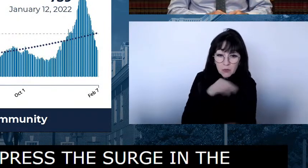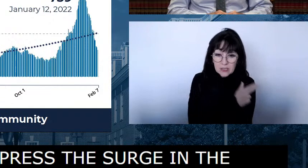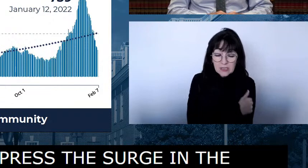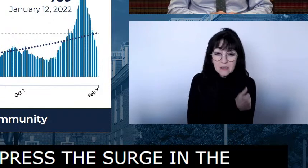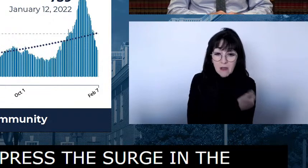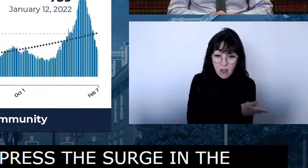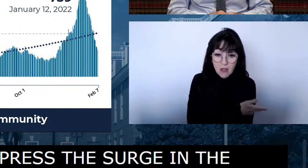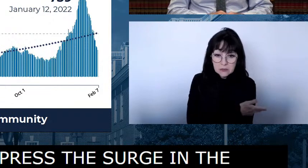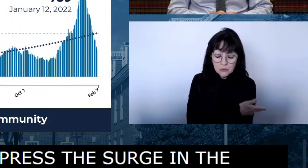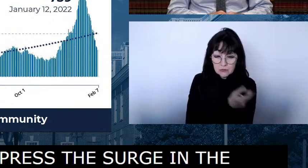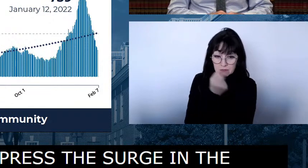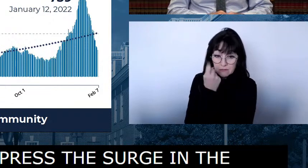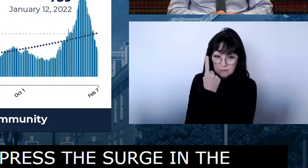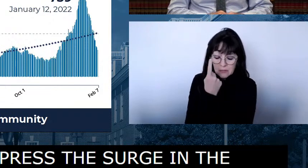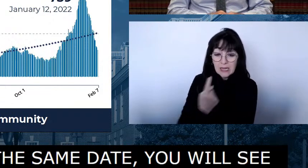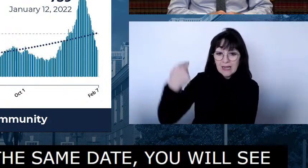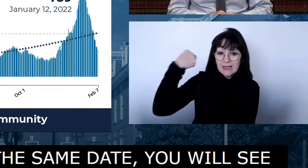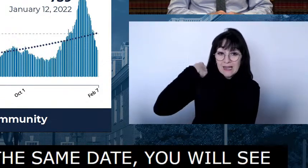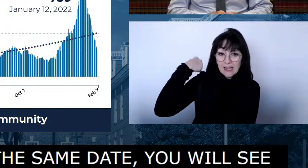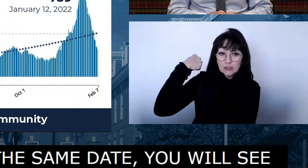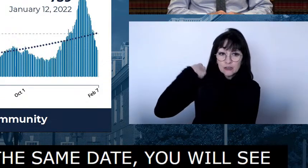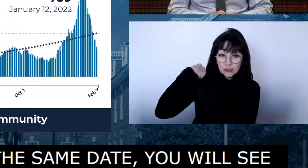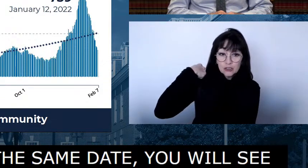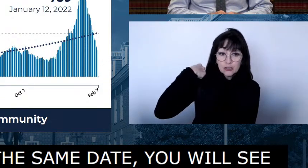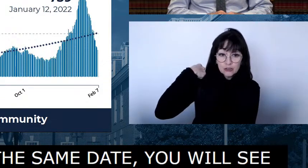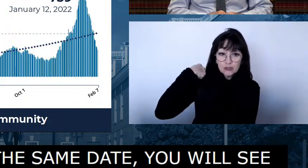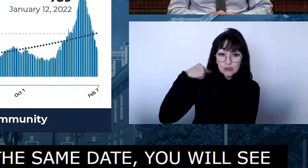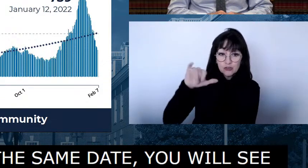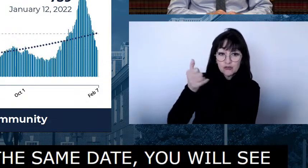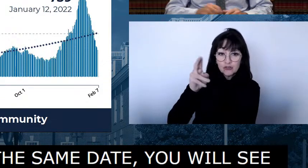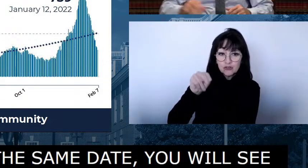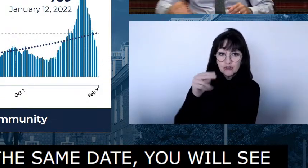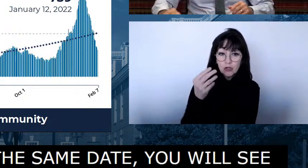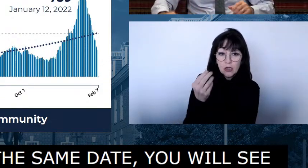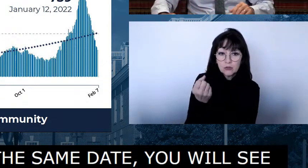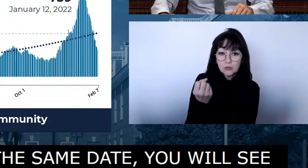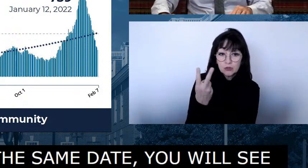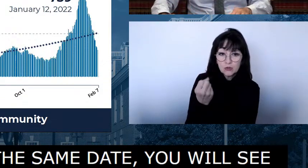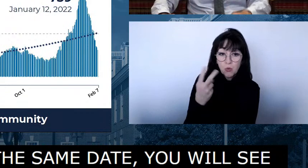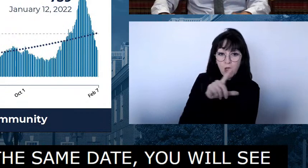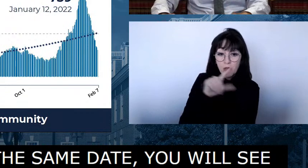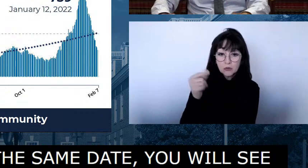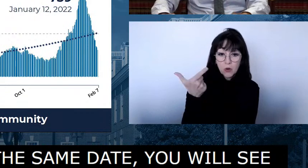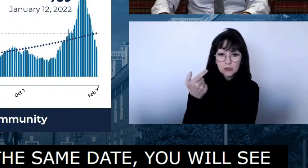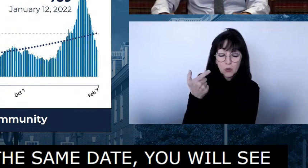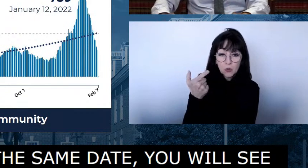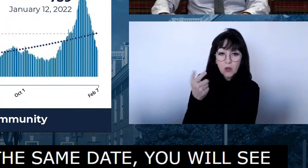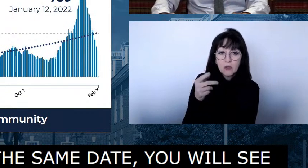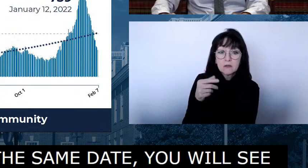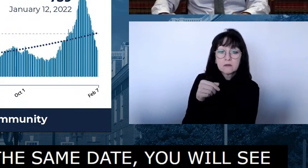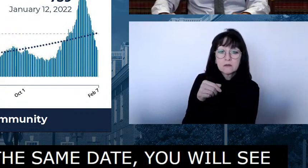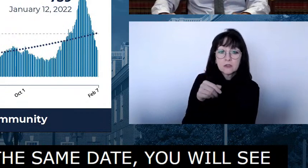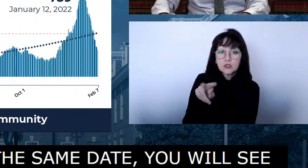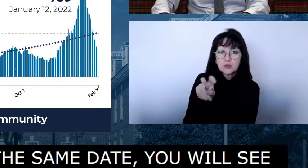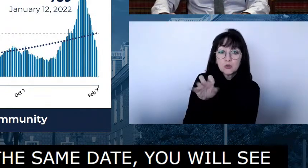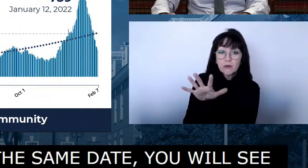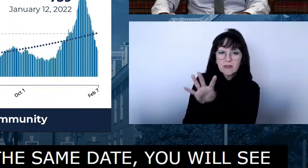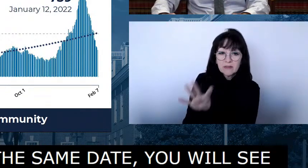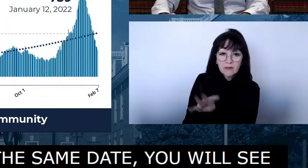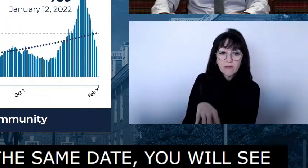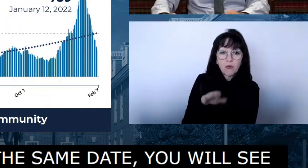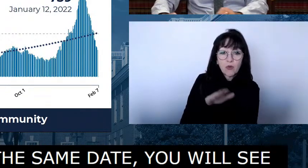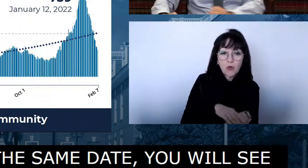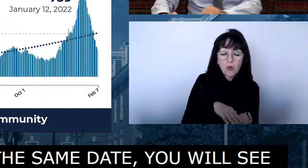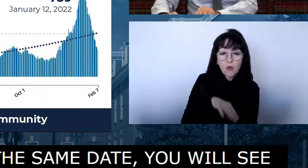you see the roller coaster ride. The same date last year was 254 on February the 8th. This